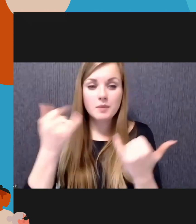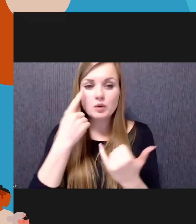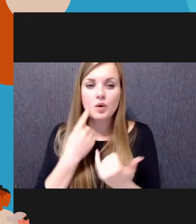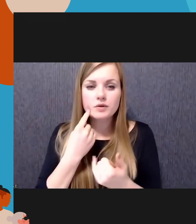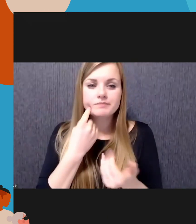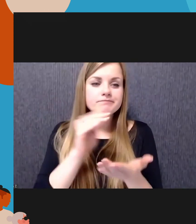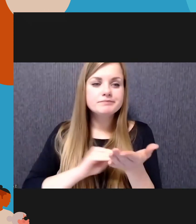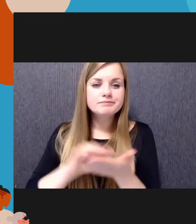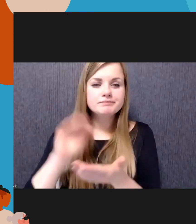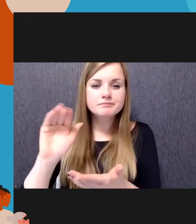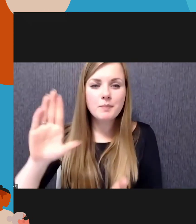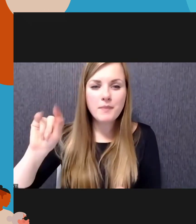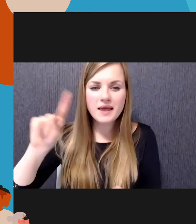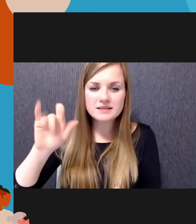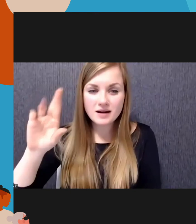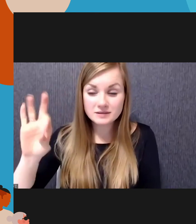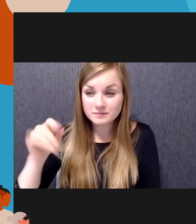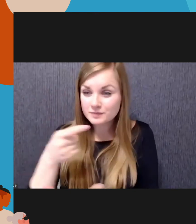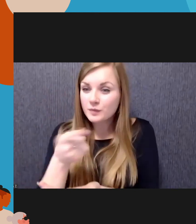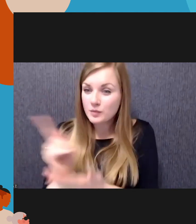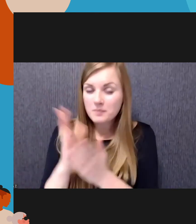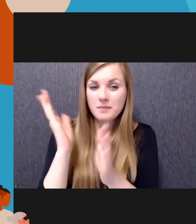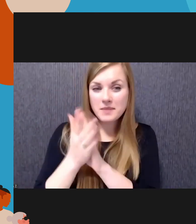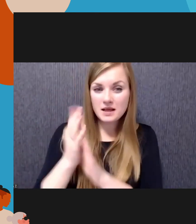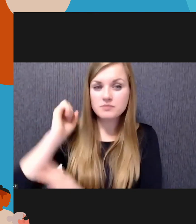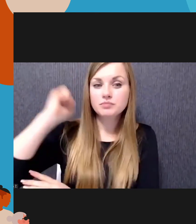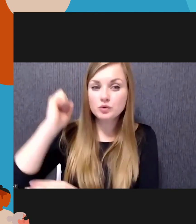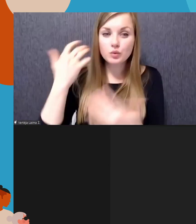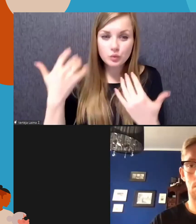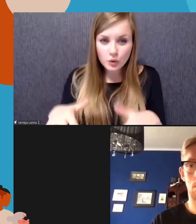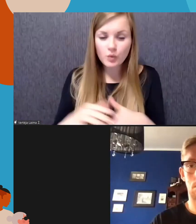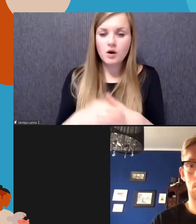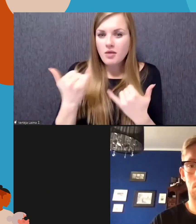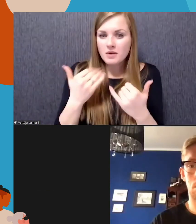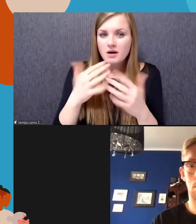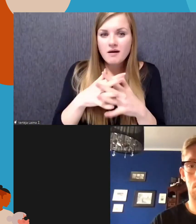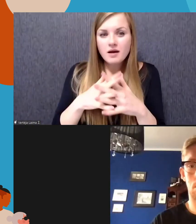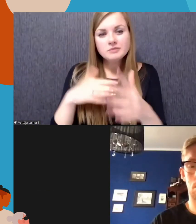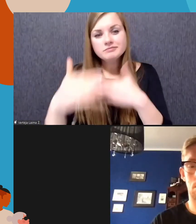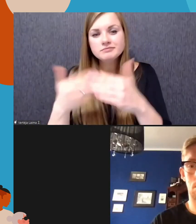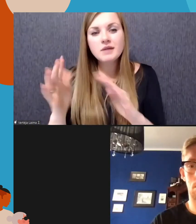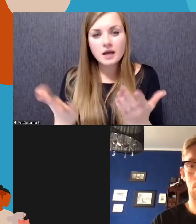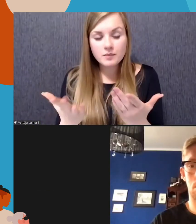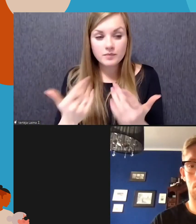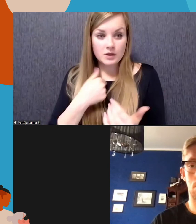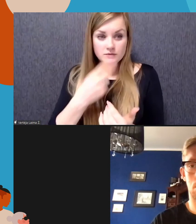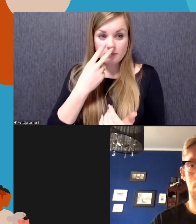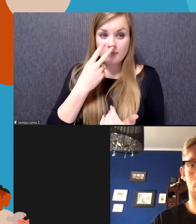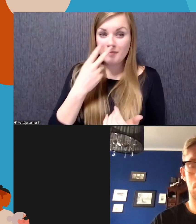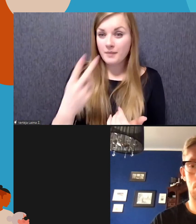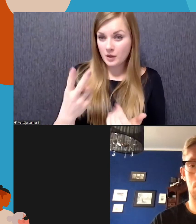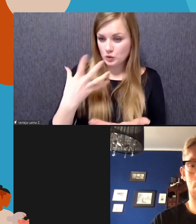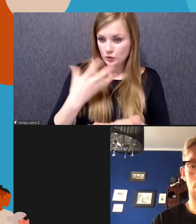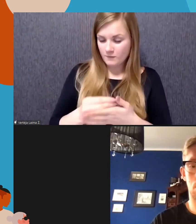Murauskienė. Now I would like to address Mr. Beizaras. You have said that you enjoyed